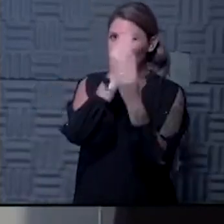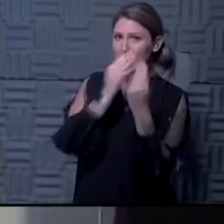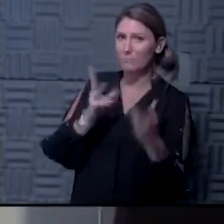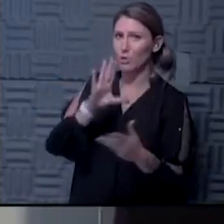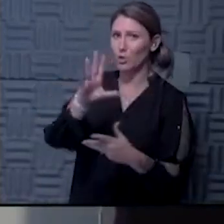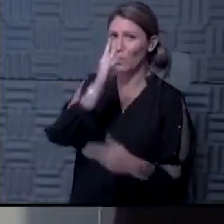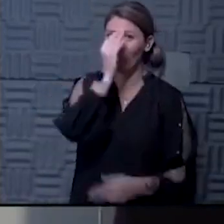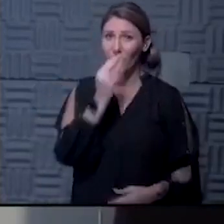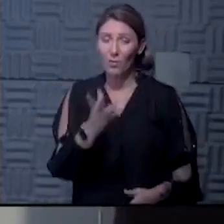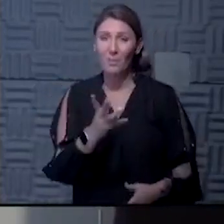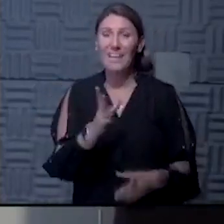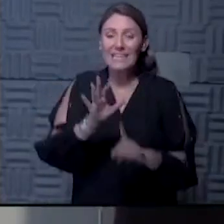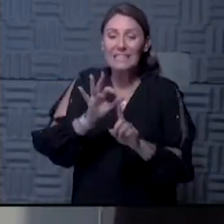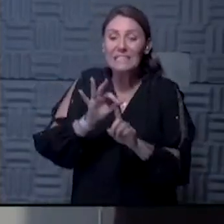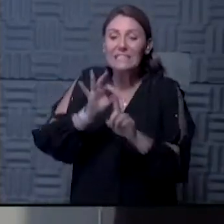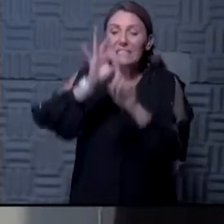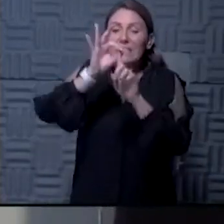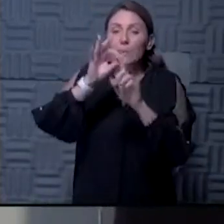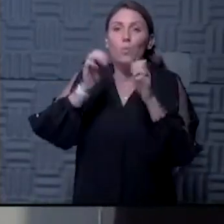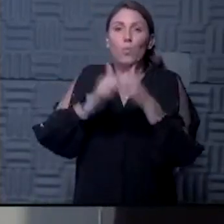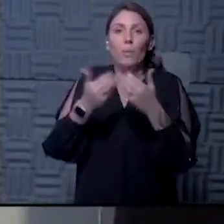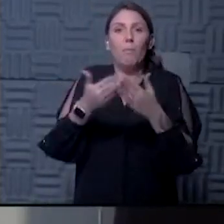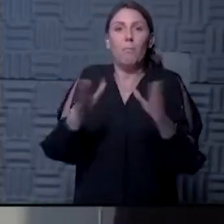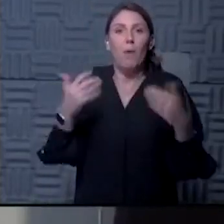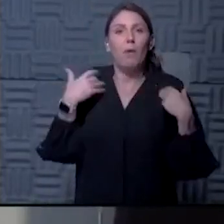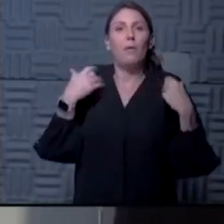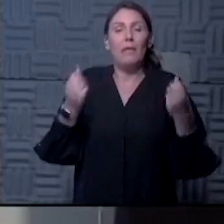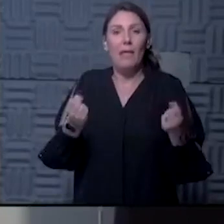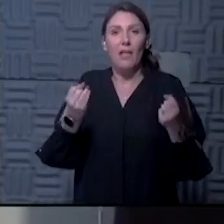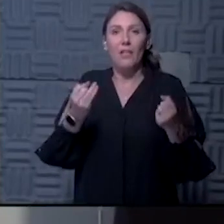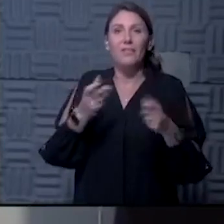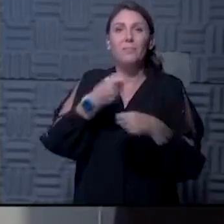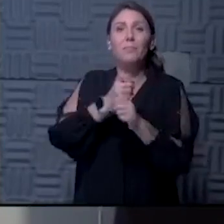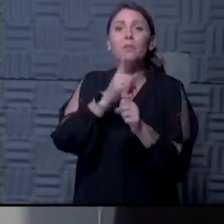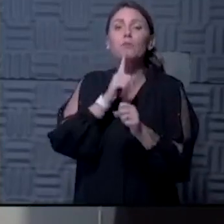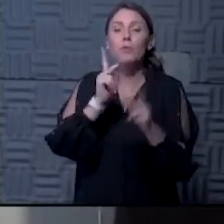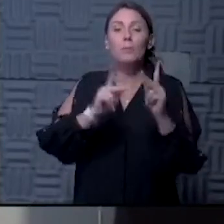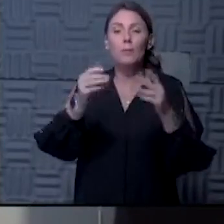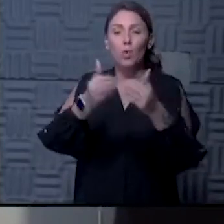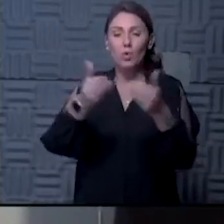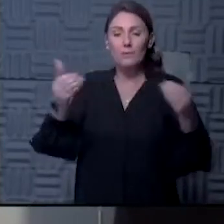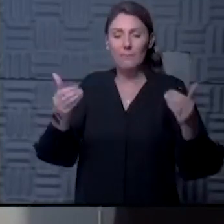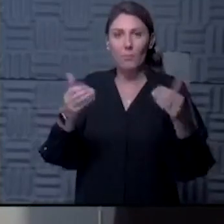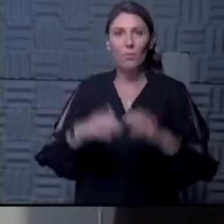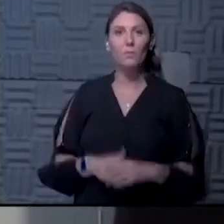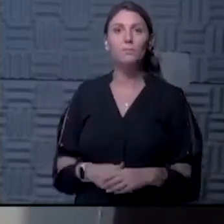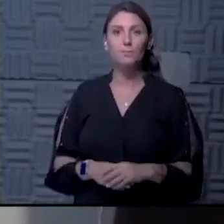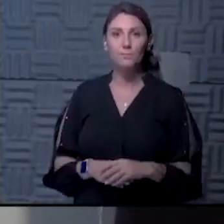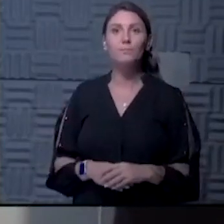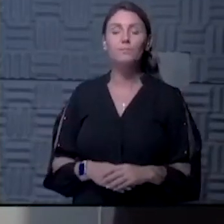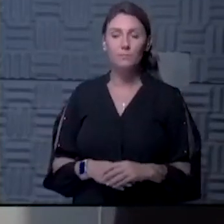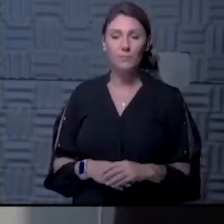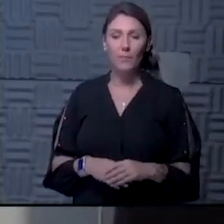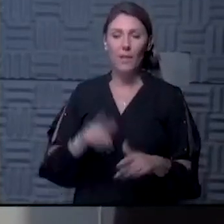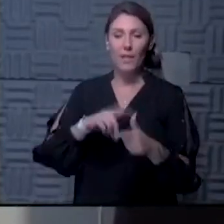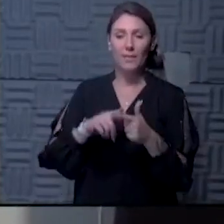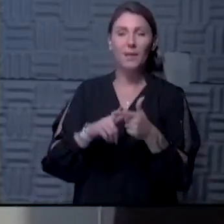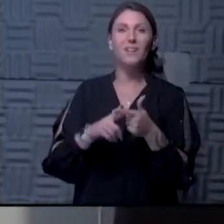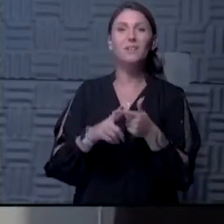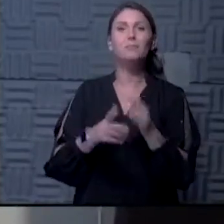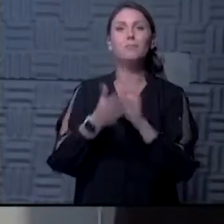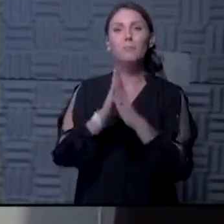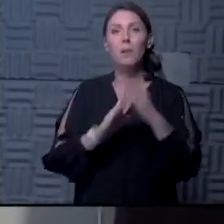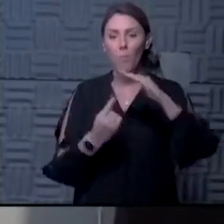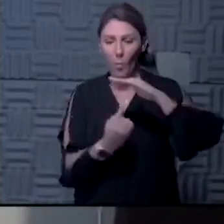information except in the interest of public health to make sure that people get separated and go into quarantine